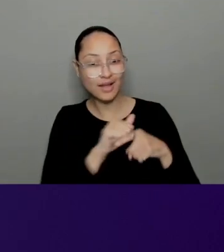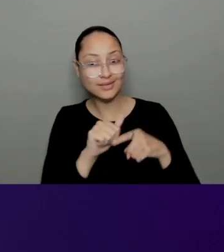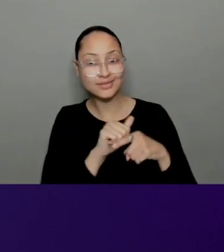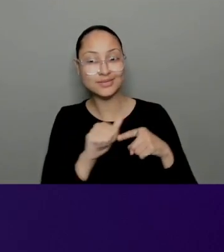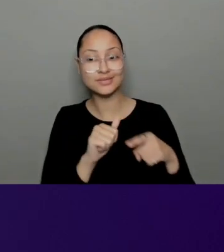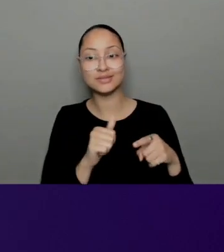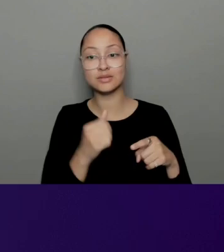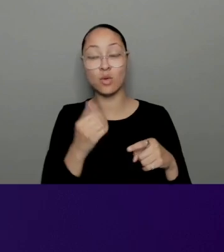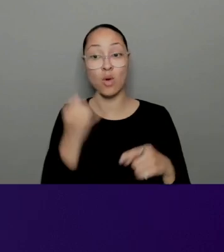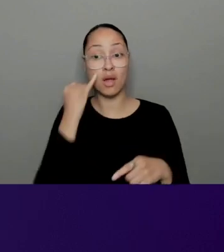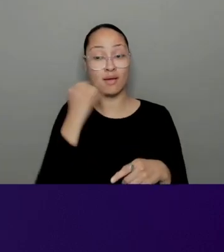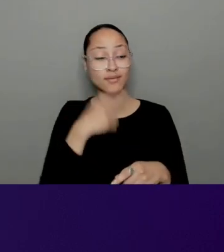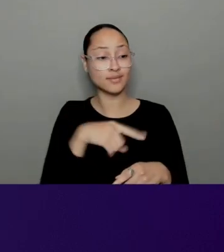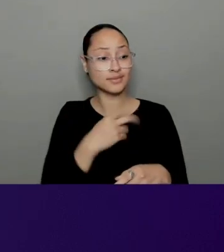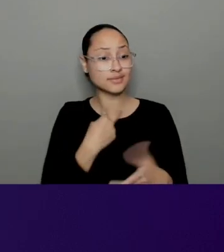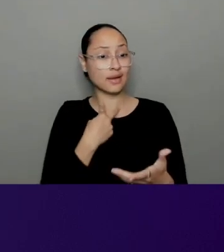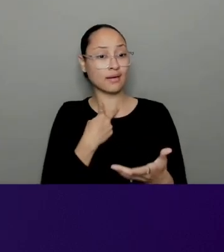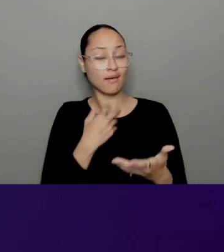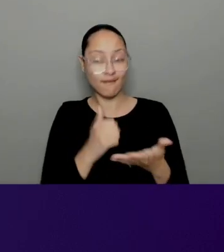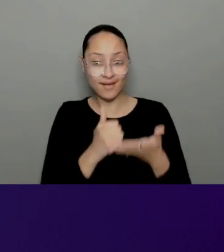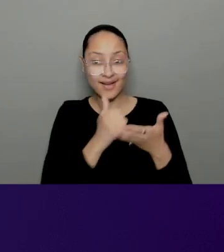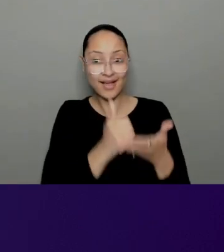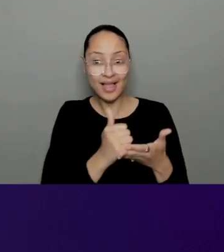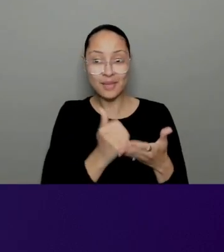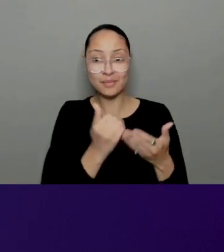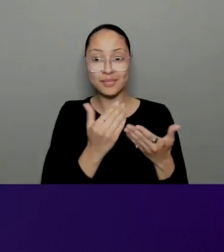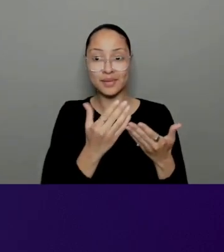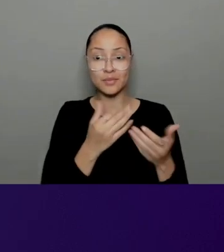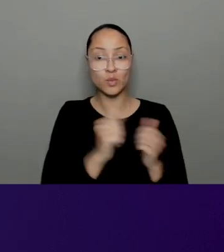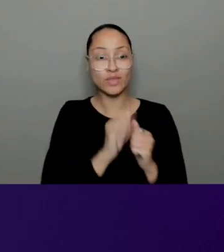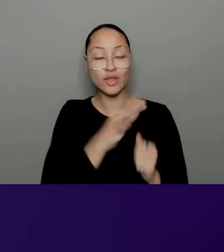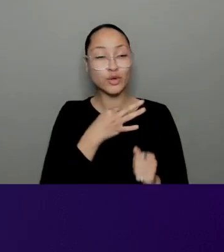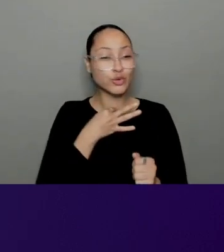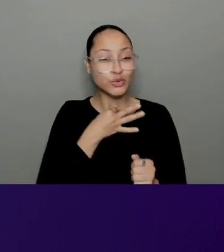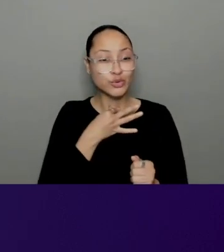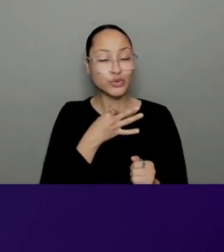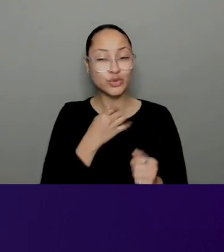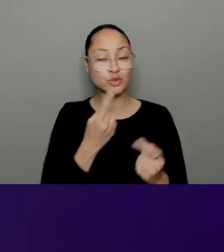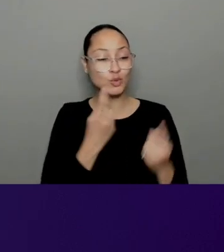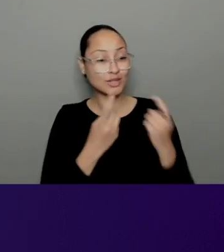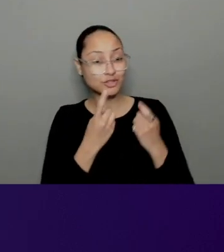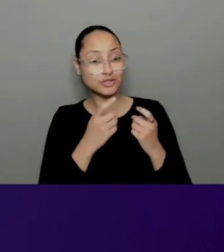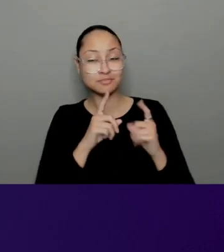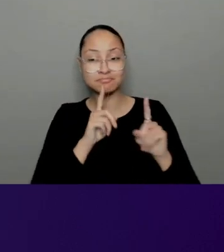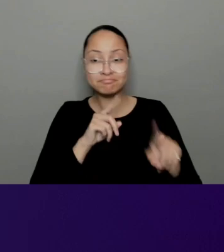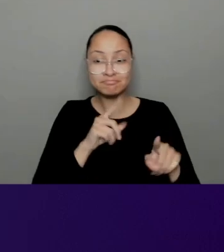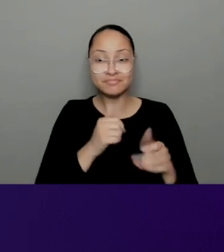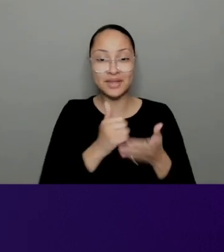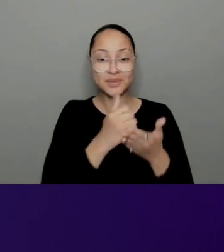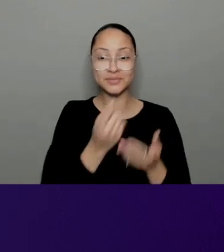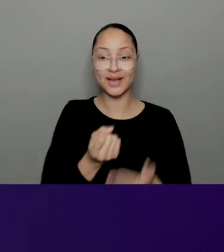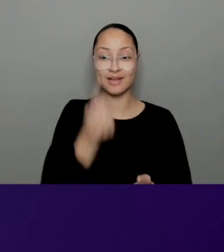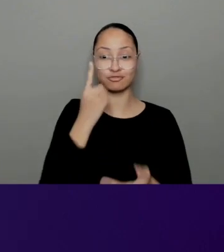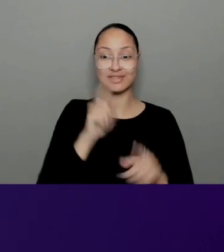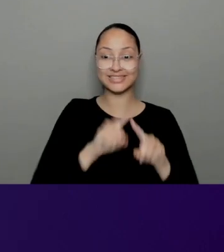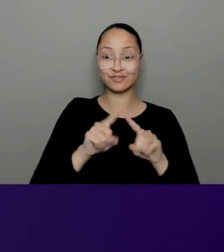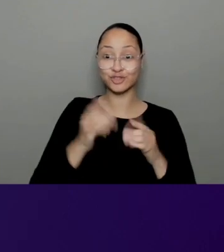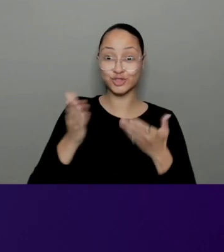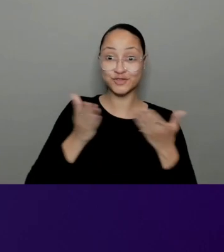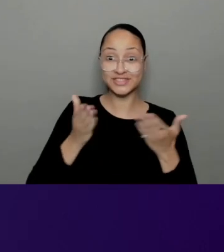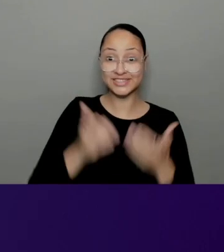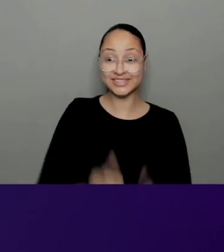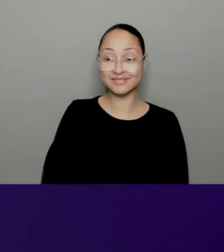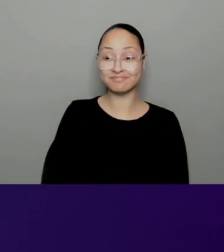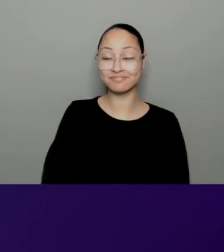they're stuck with something, help them with the queries and help them understand different serverless services. I've been a speaker